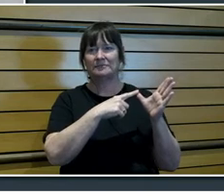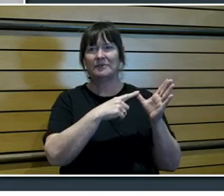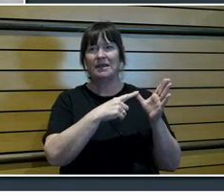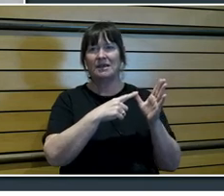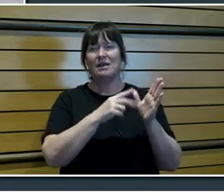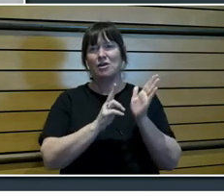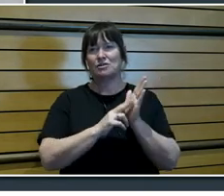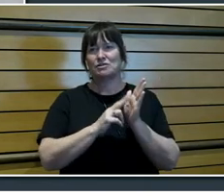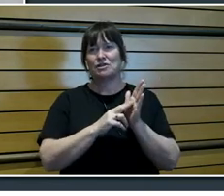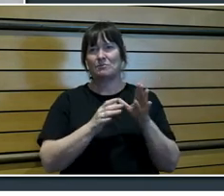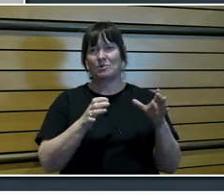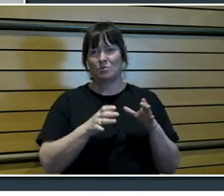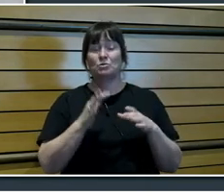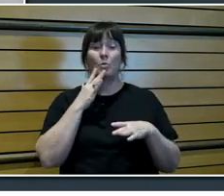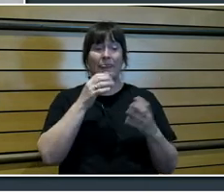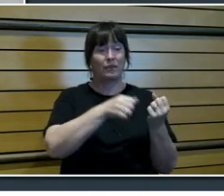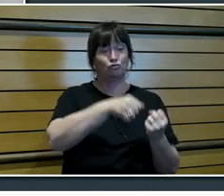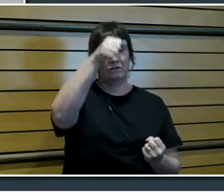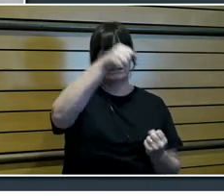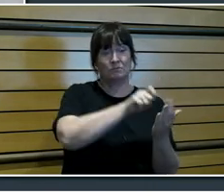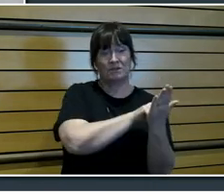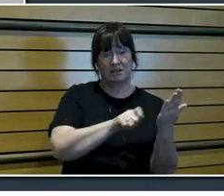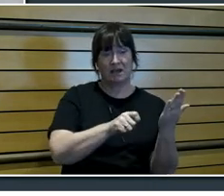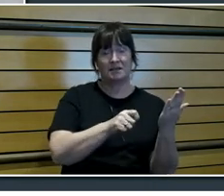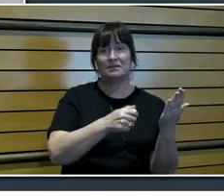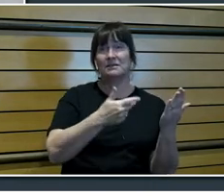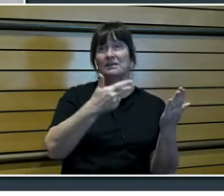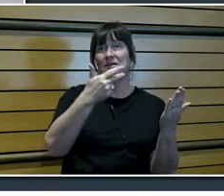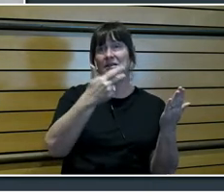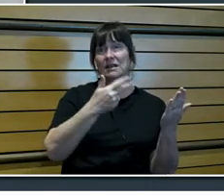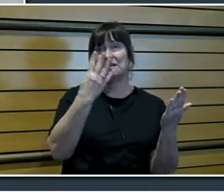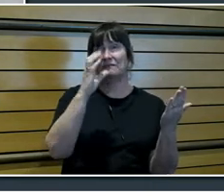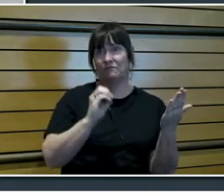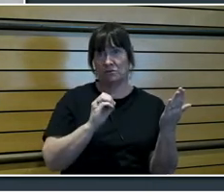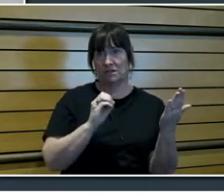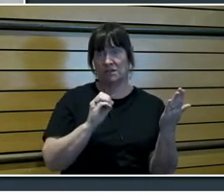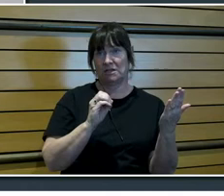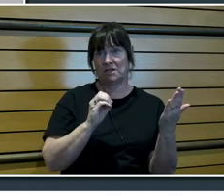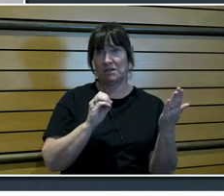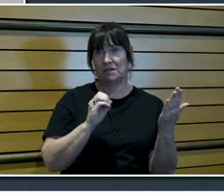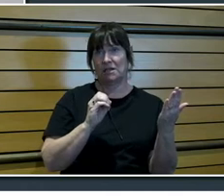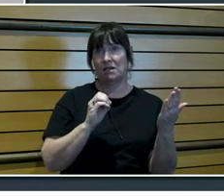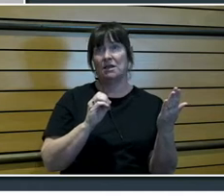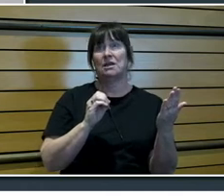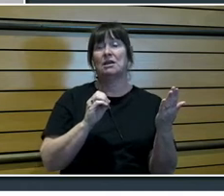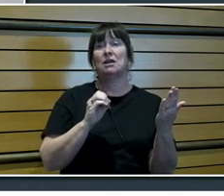When Te Treaty o Waitangi was signed in 1840, Tauiwi Pākehā